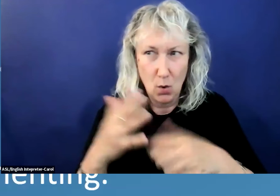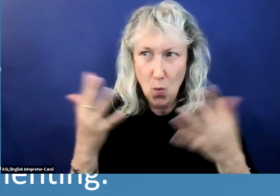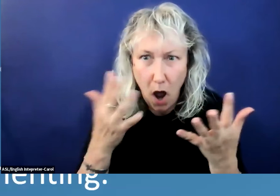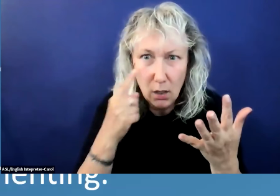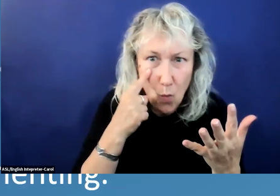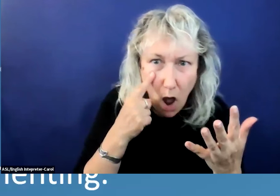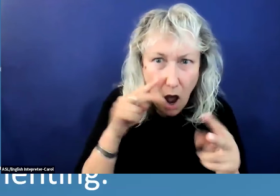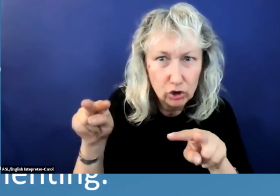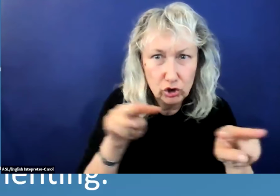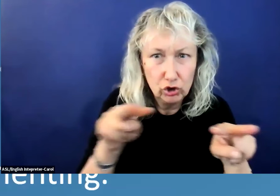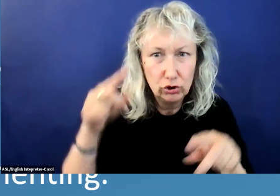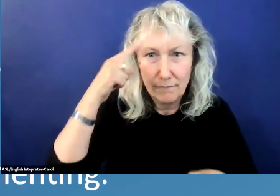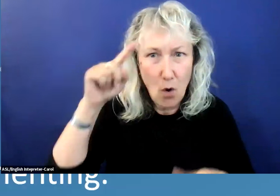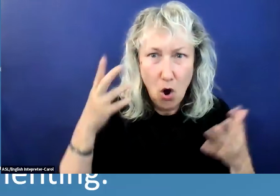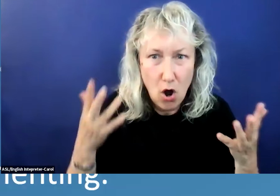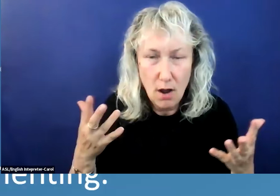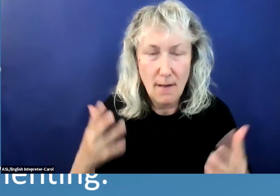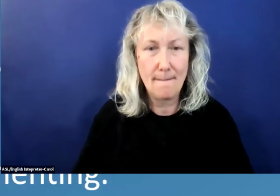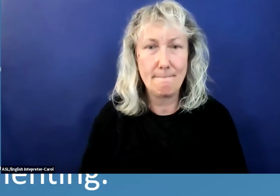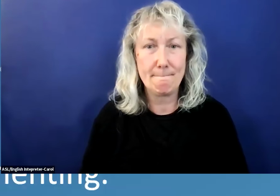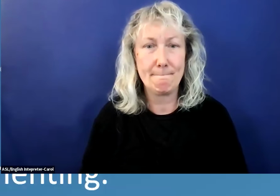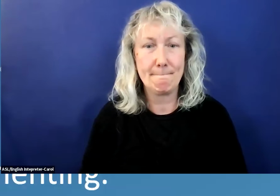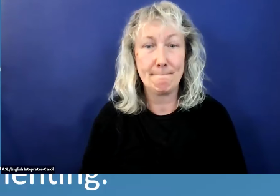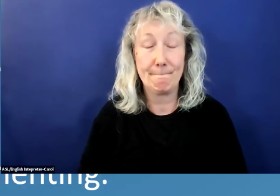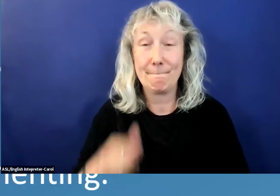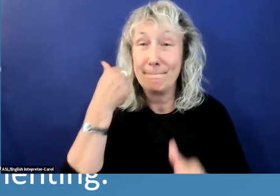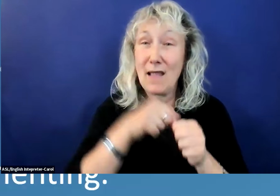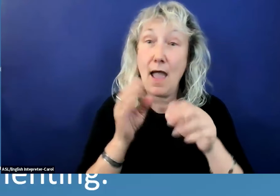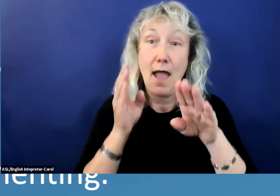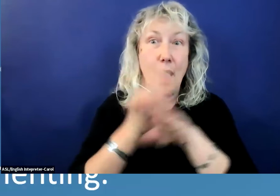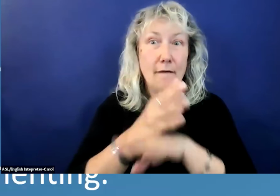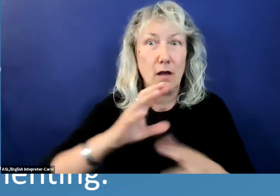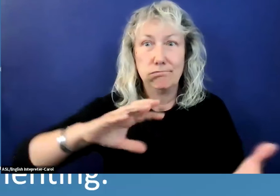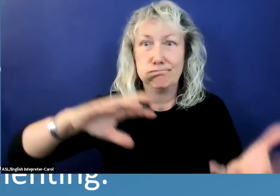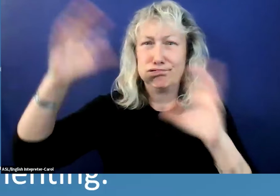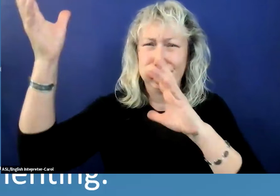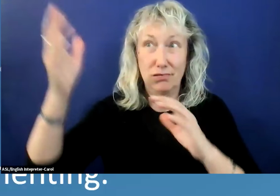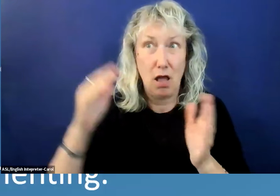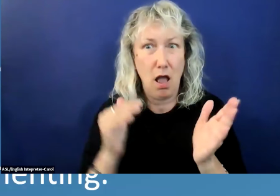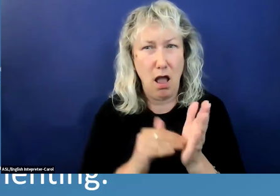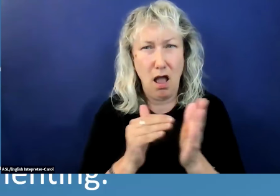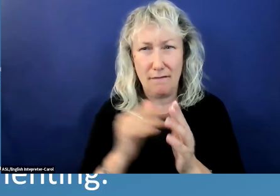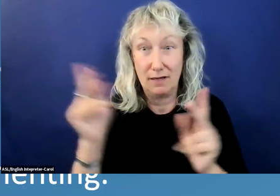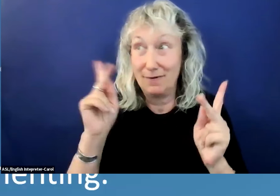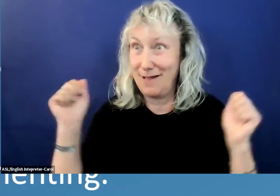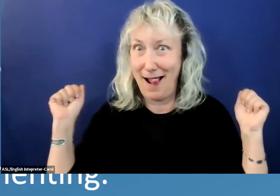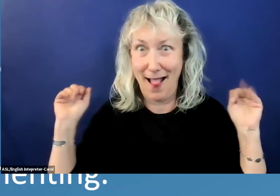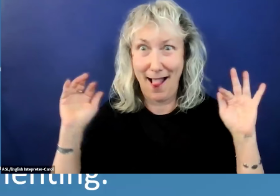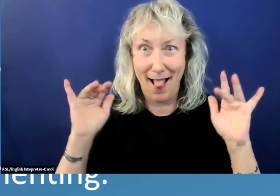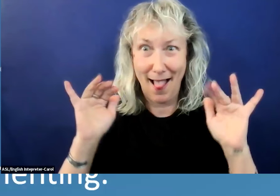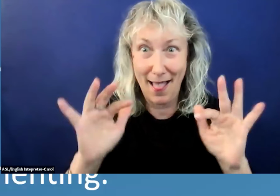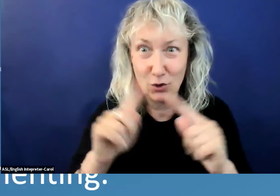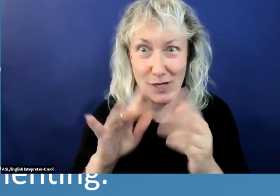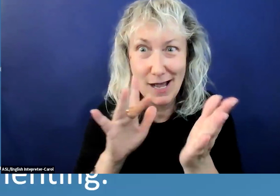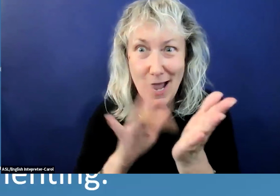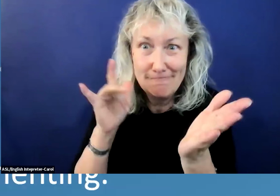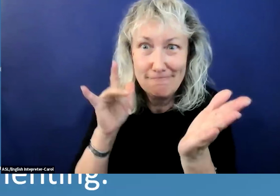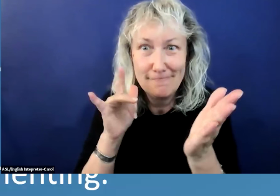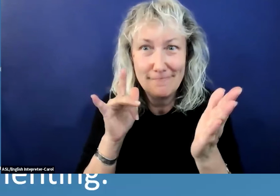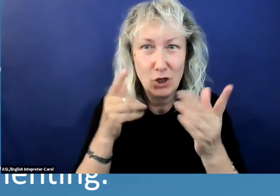As I mentioned earlier, following a disaster, there's often a surge of fraudulent activity